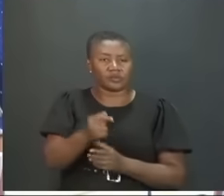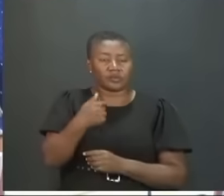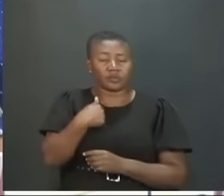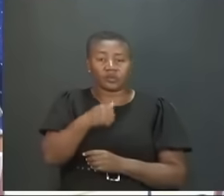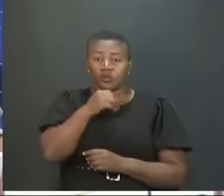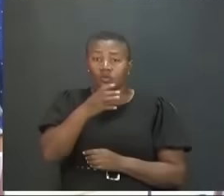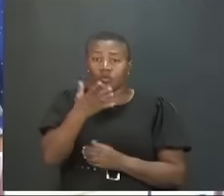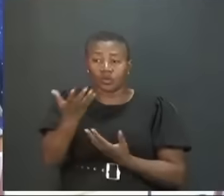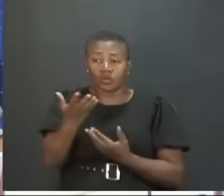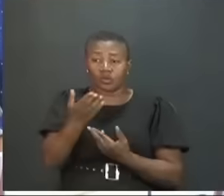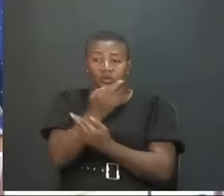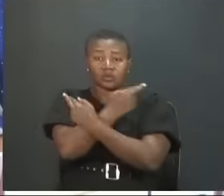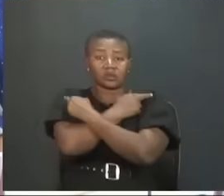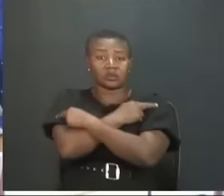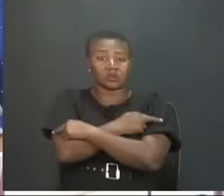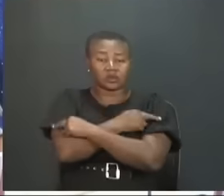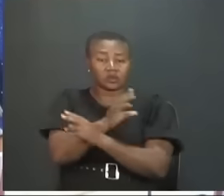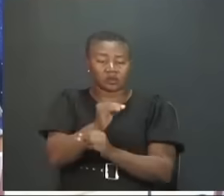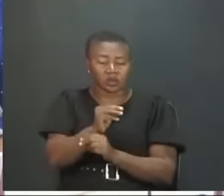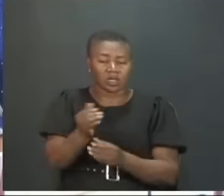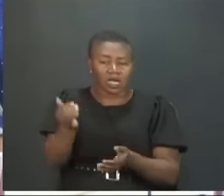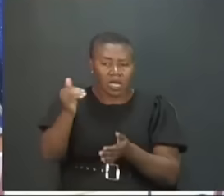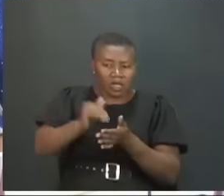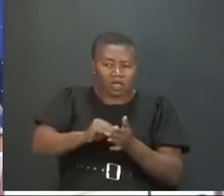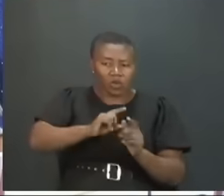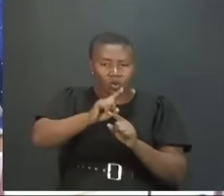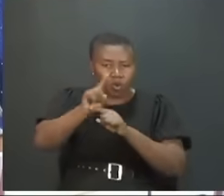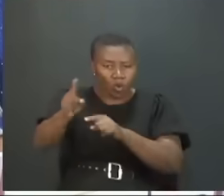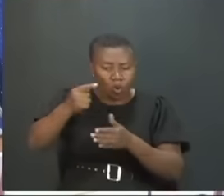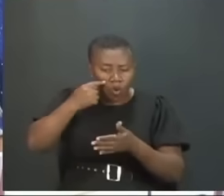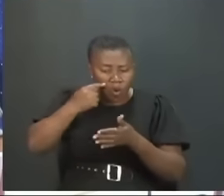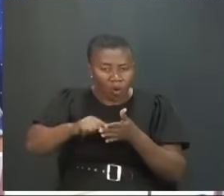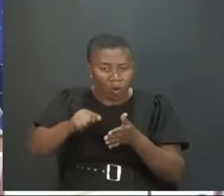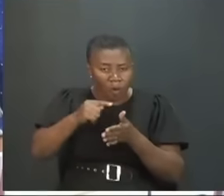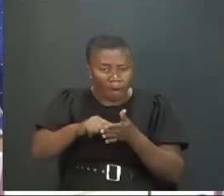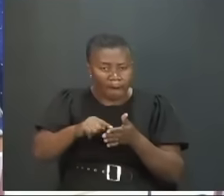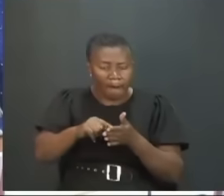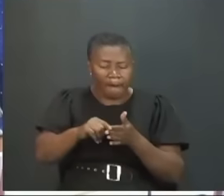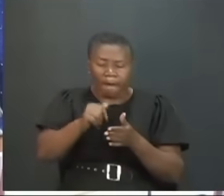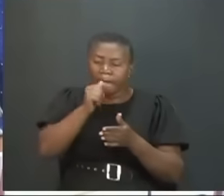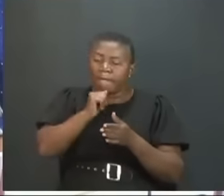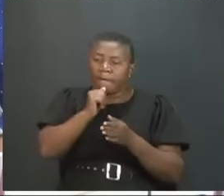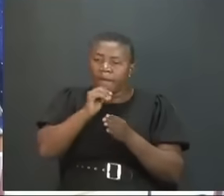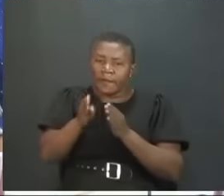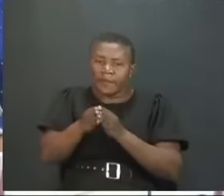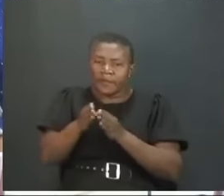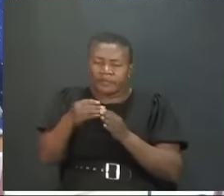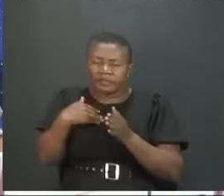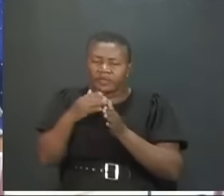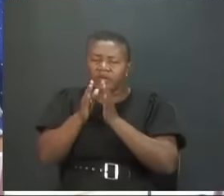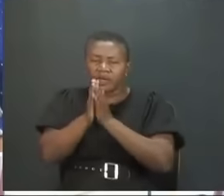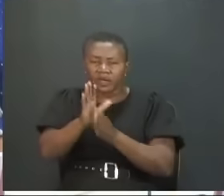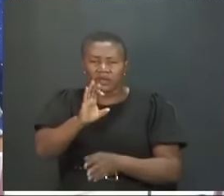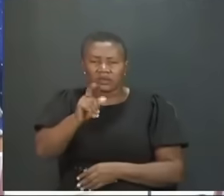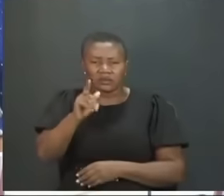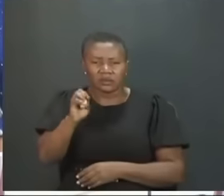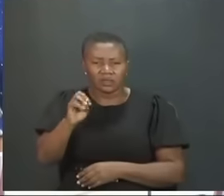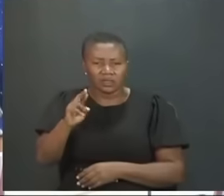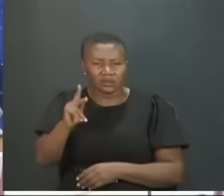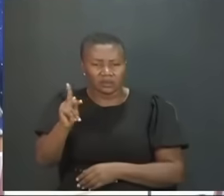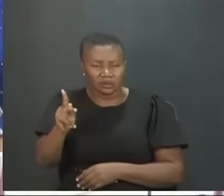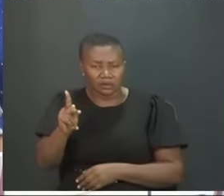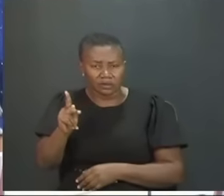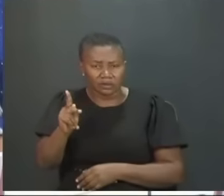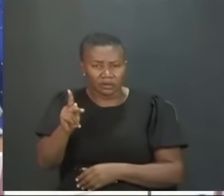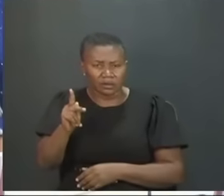sleep on my rights. I followed up again at conclave and I asked the clerk to Parliament, has my